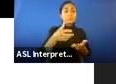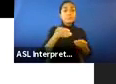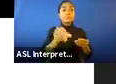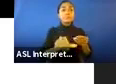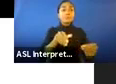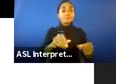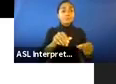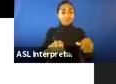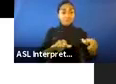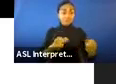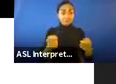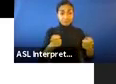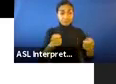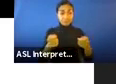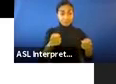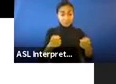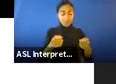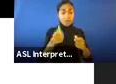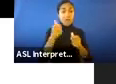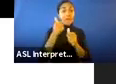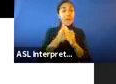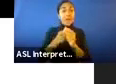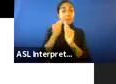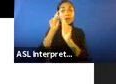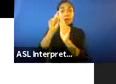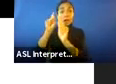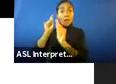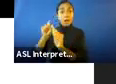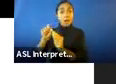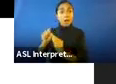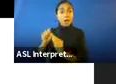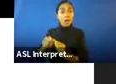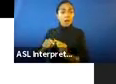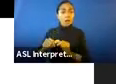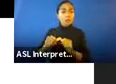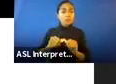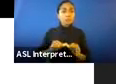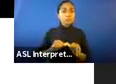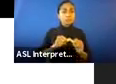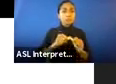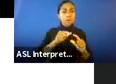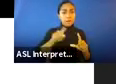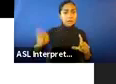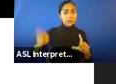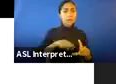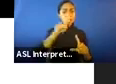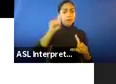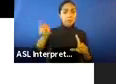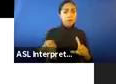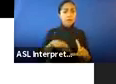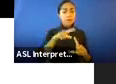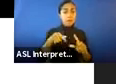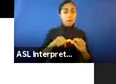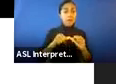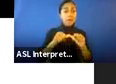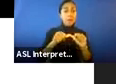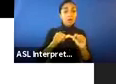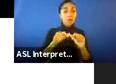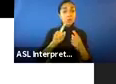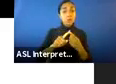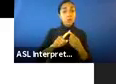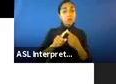we accelerate the cycle, and that's what leads to mass extinction and the cascade failure of the biosphere if we